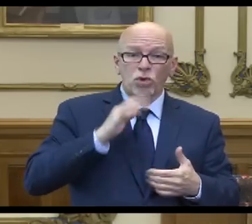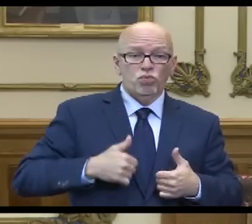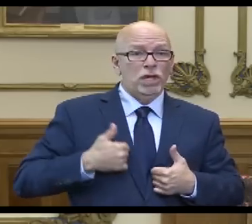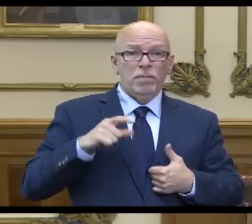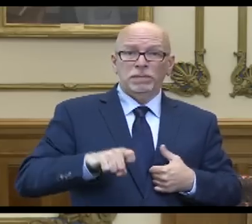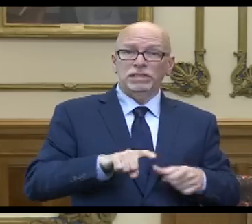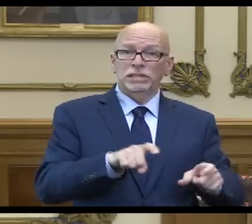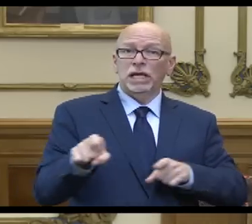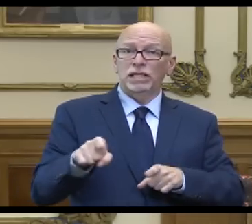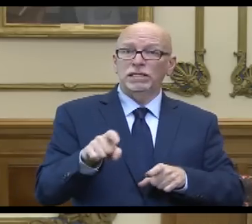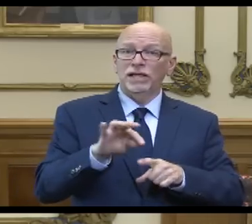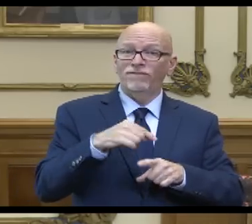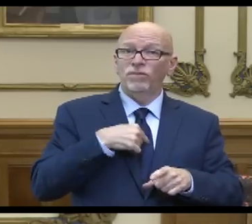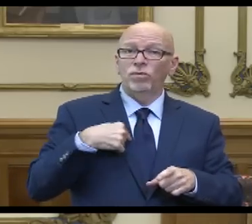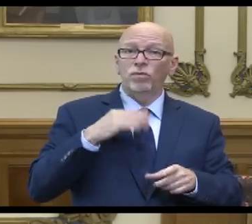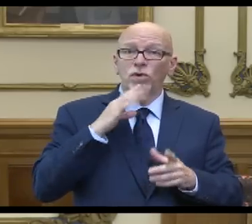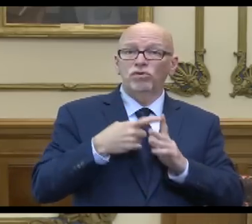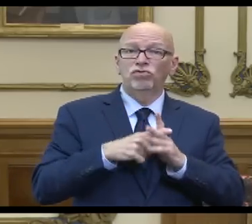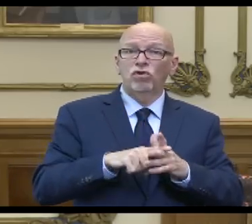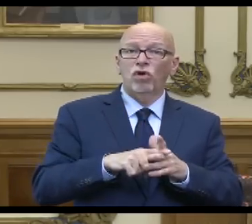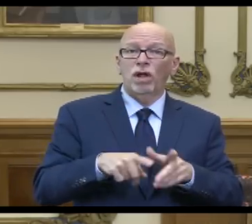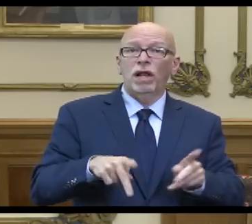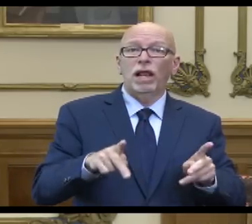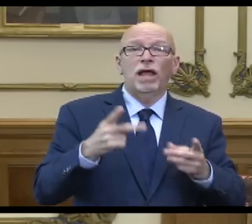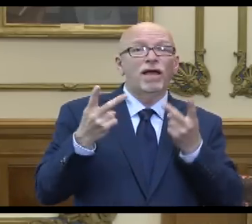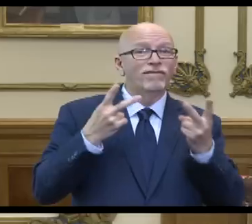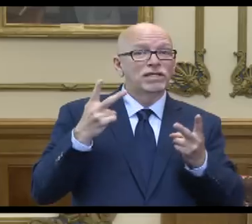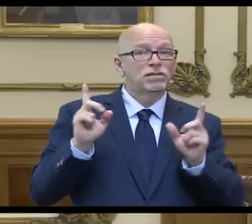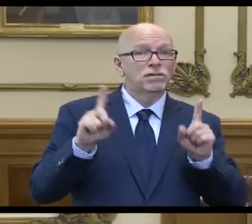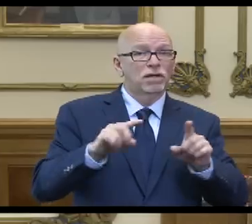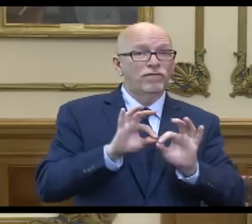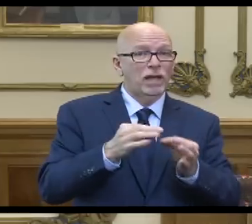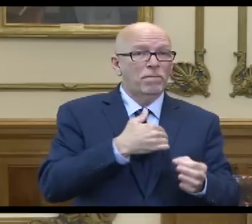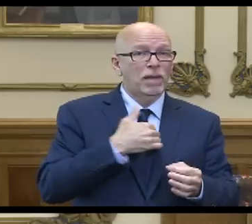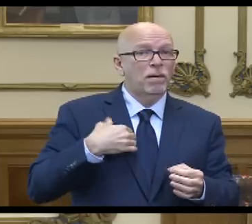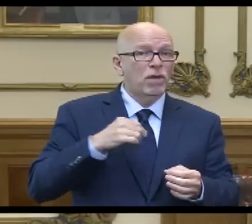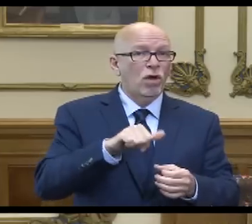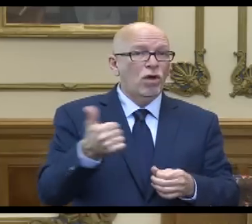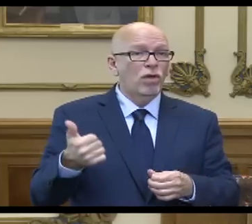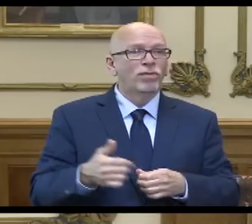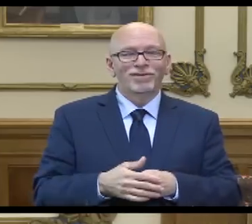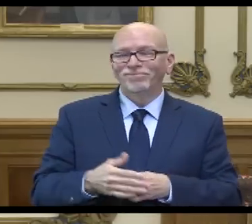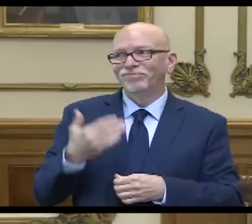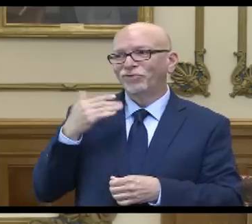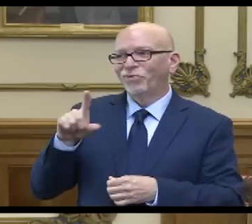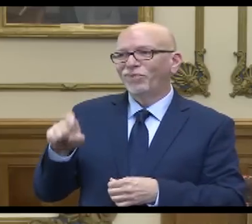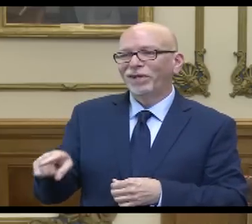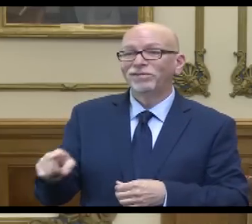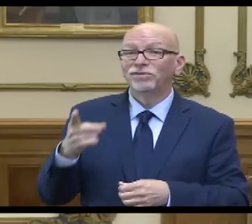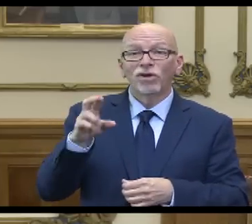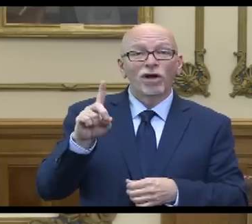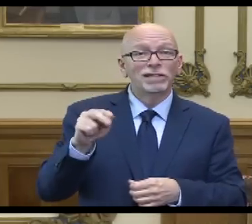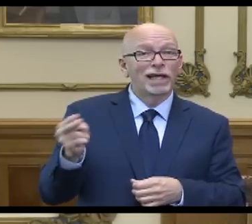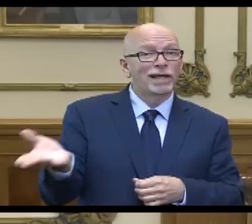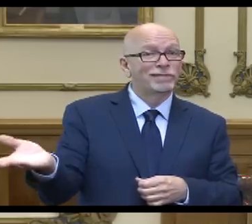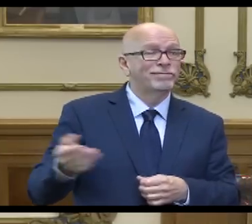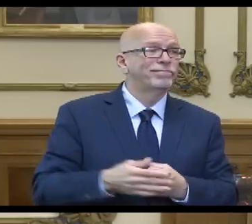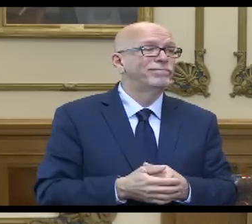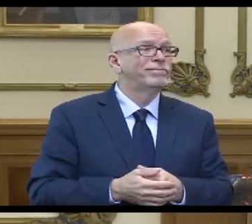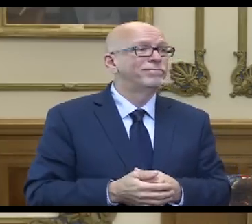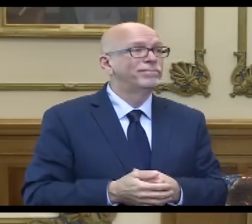be tested if you're going to be starting to allow visitation with family members and others? Yeah, good question. Dr. Dan?